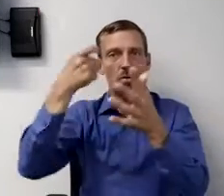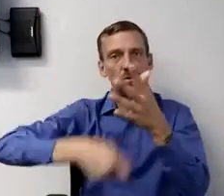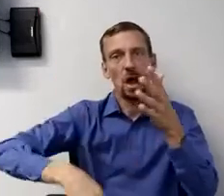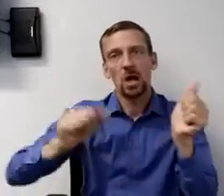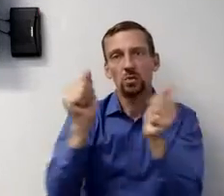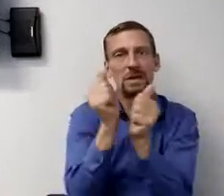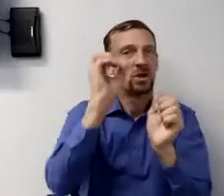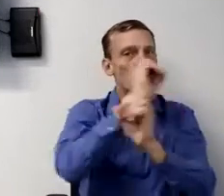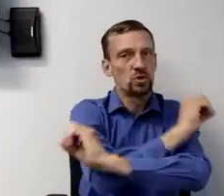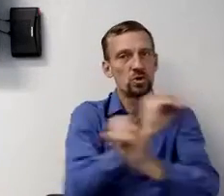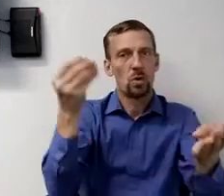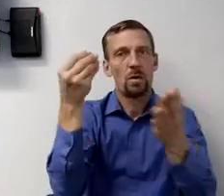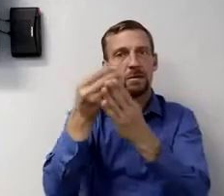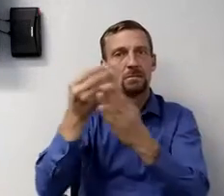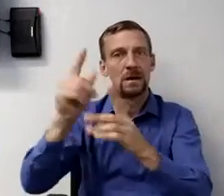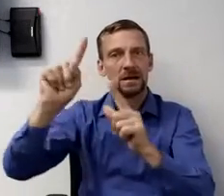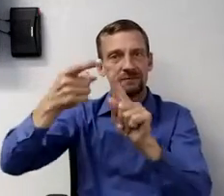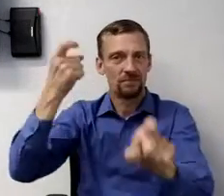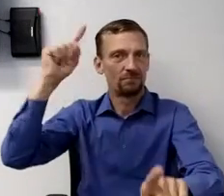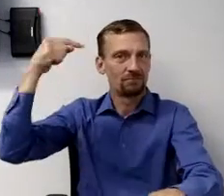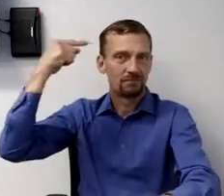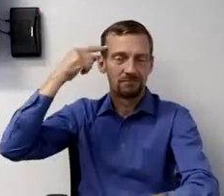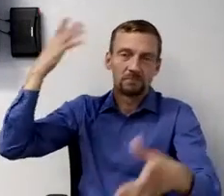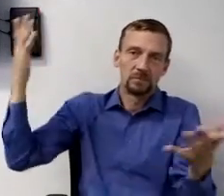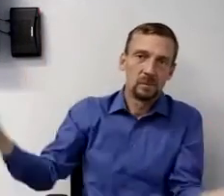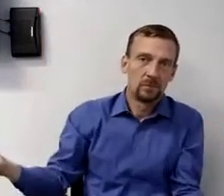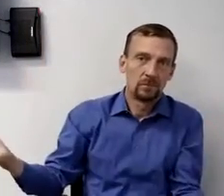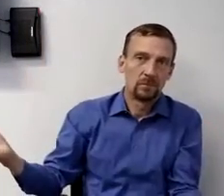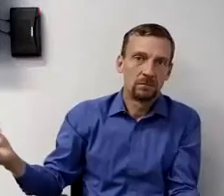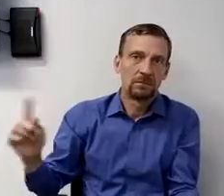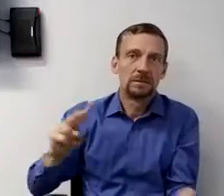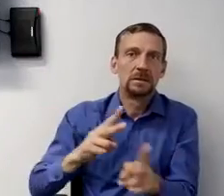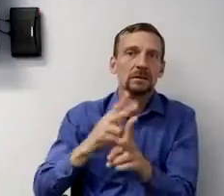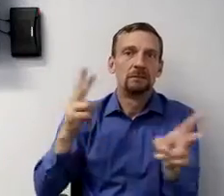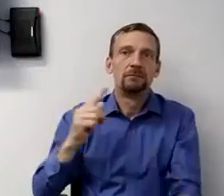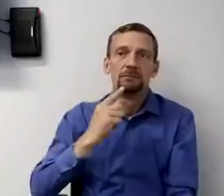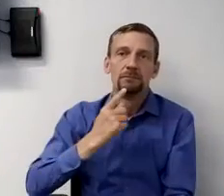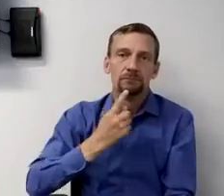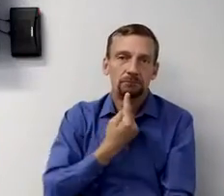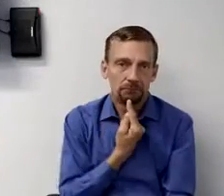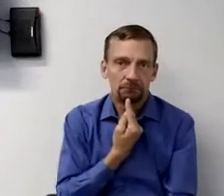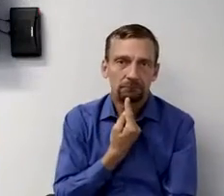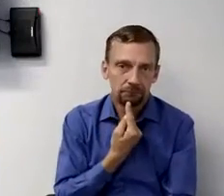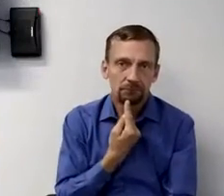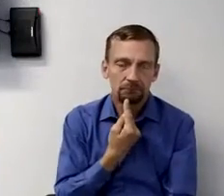coming from the government. Very disappointing. Yeah, that is disappointing.